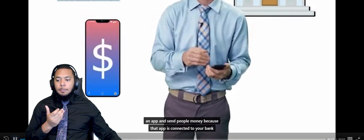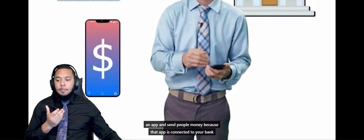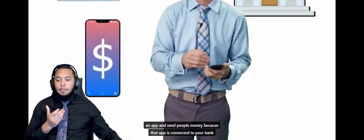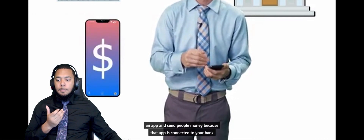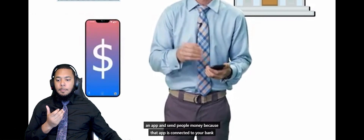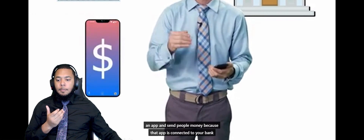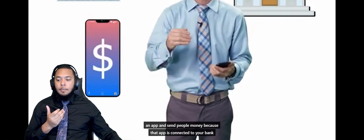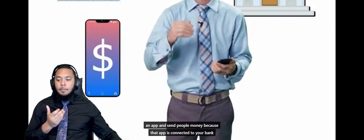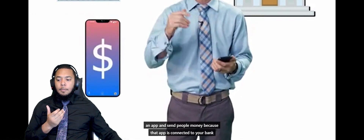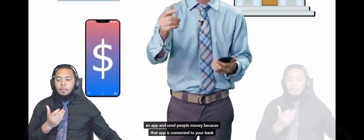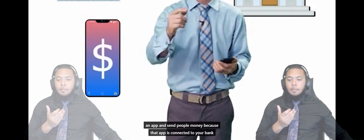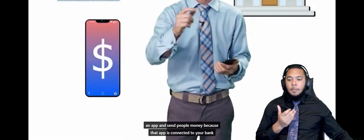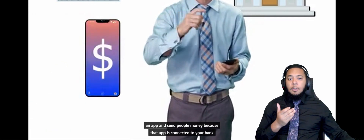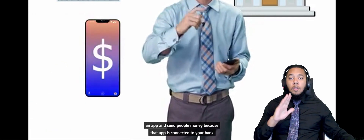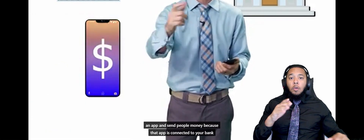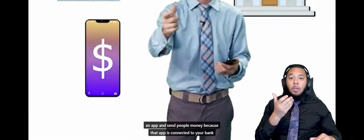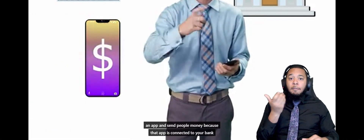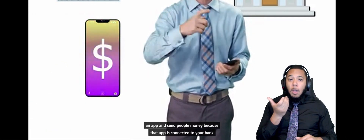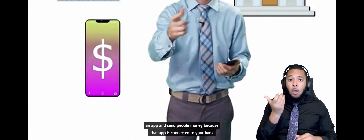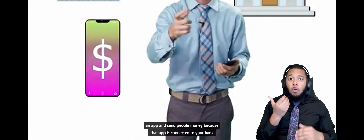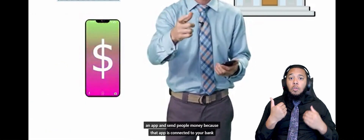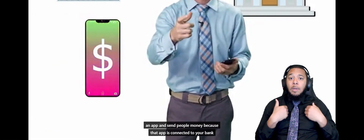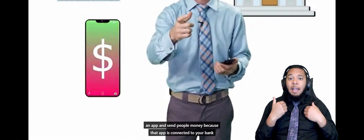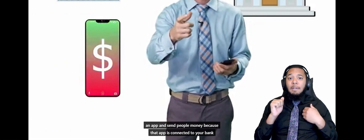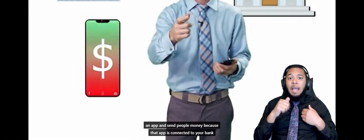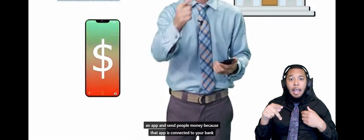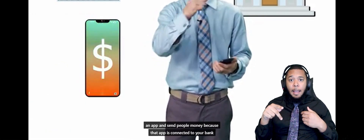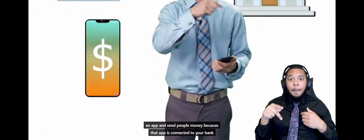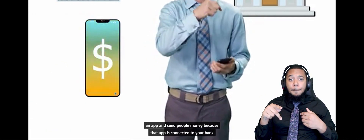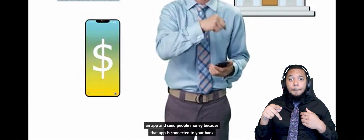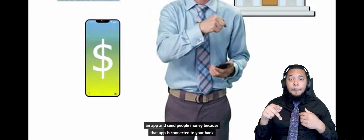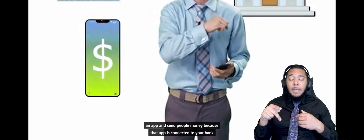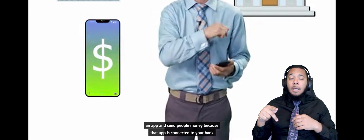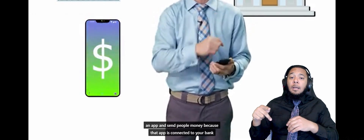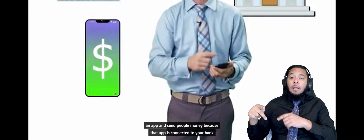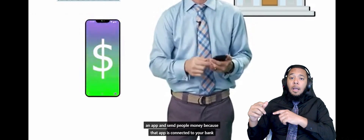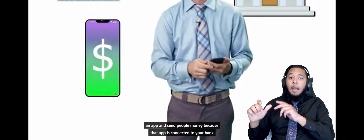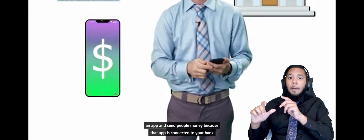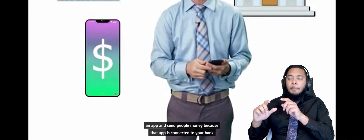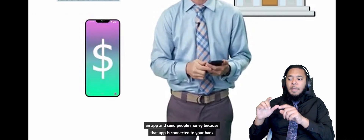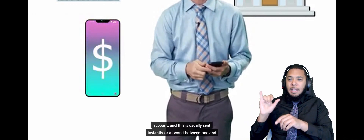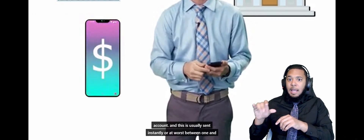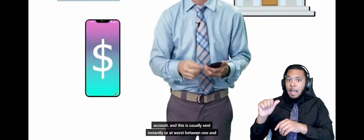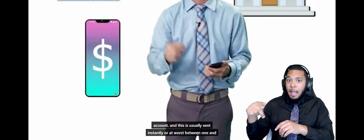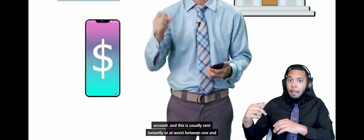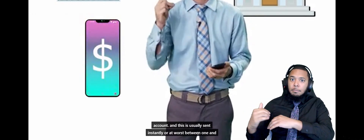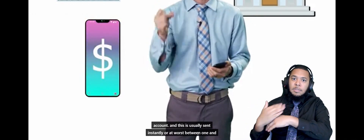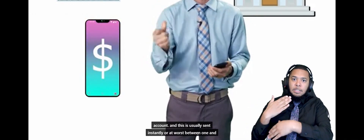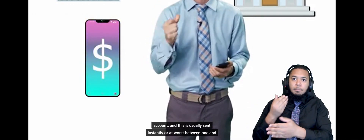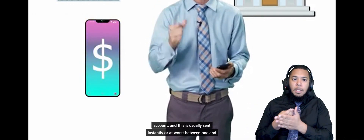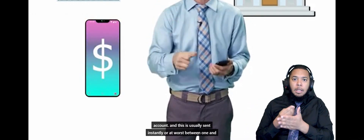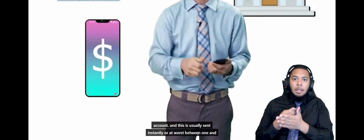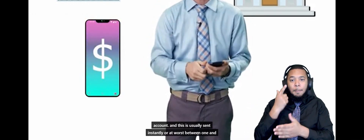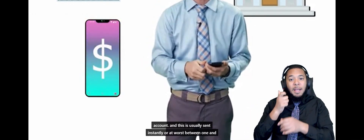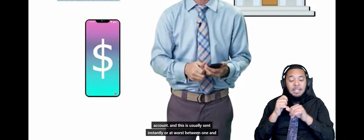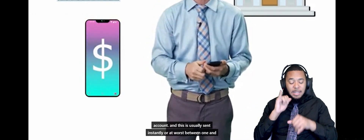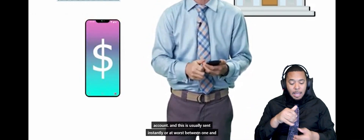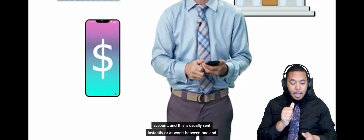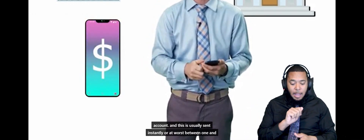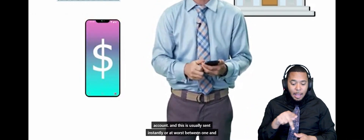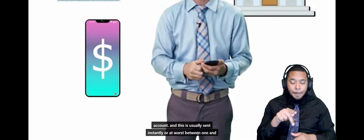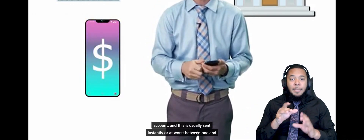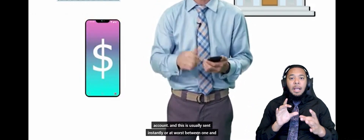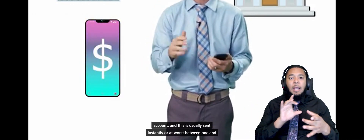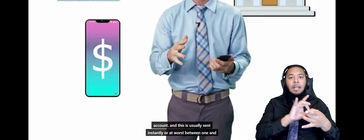an app and send people money because that app is connected to your bank account. And this is usually